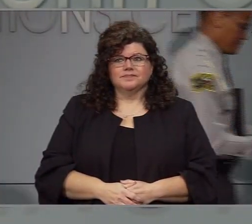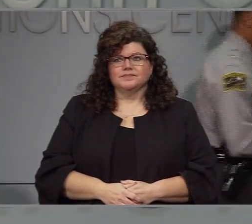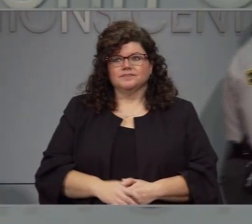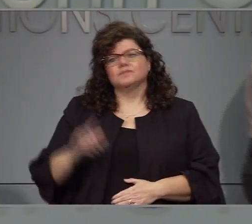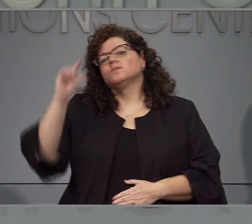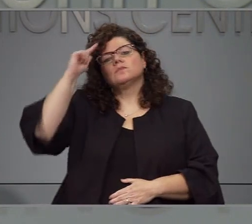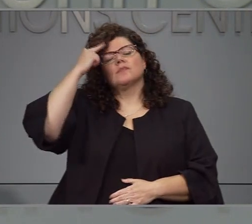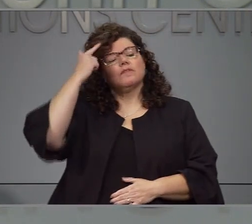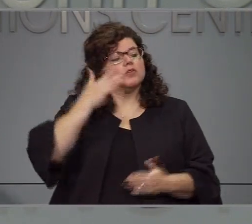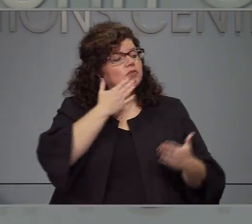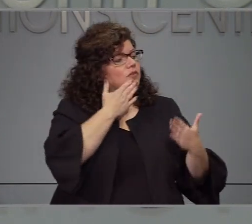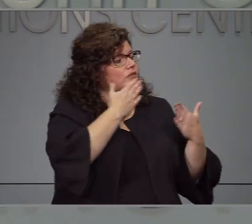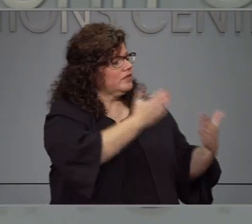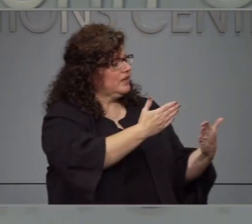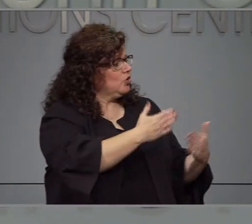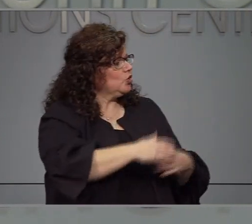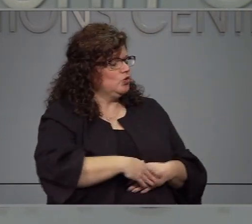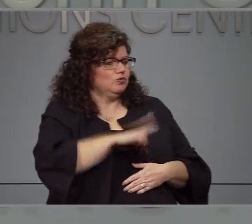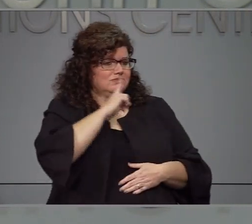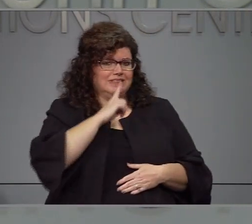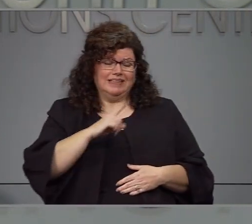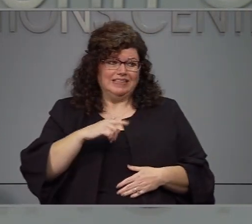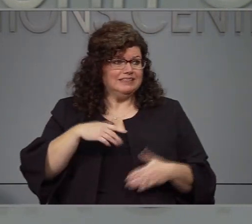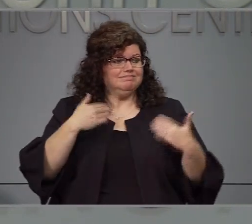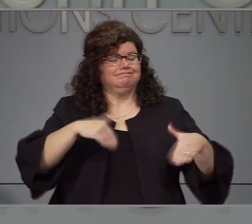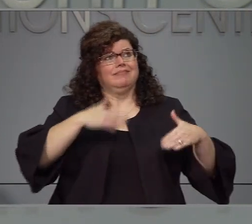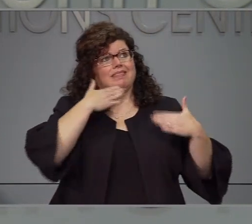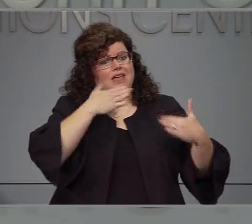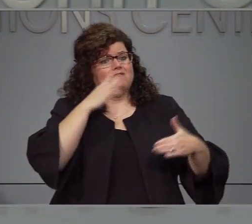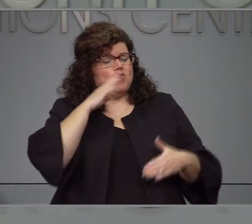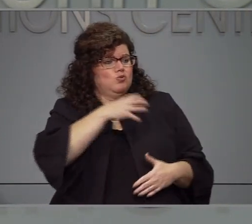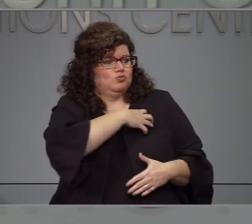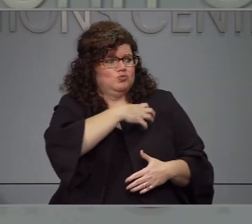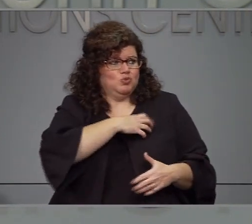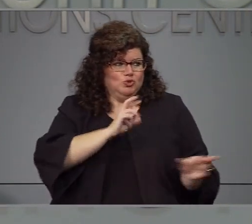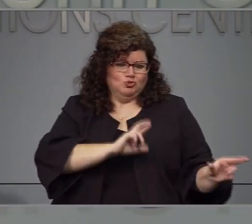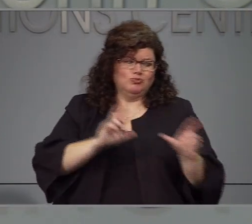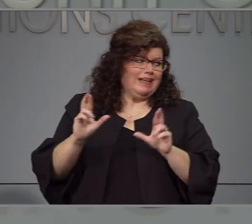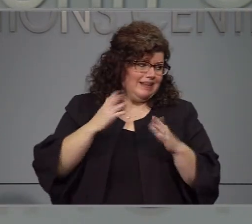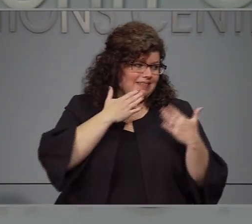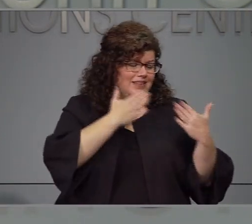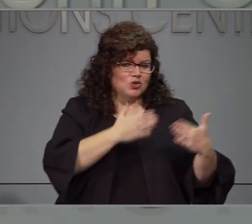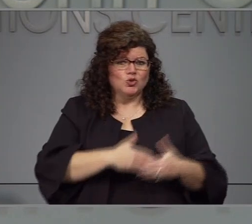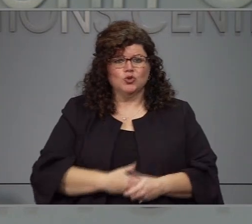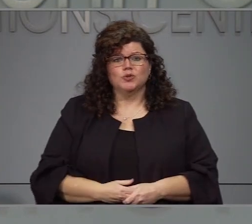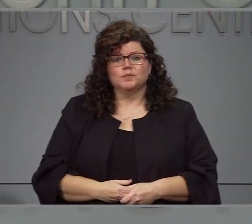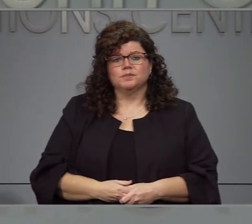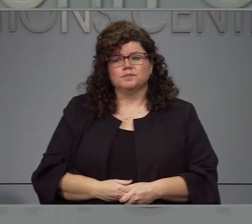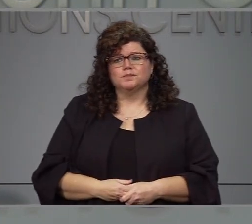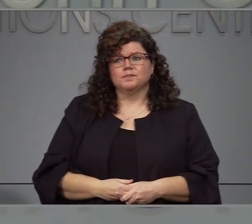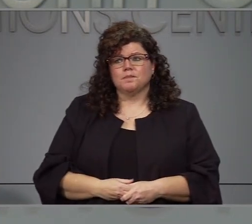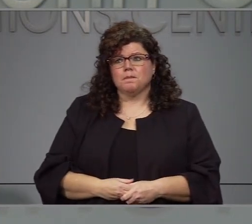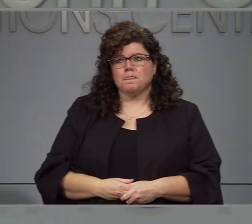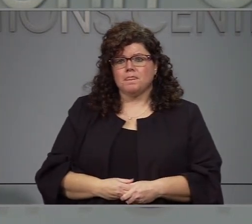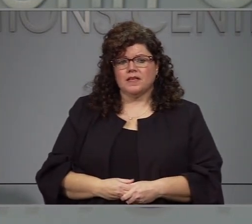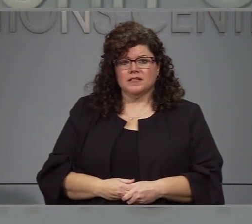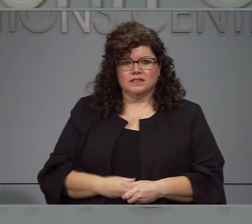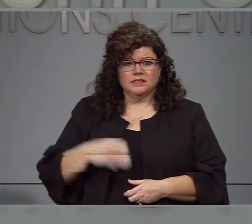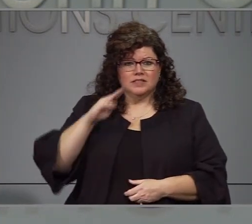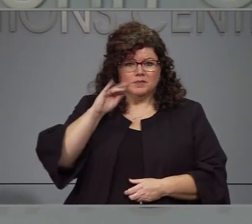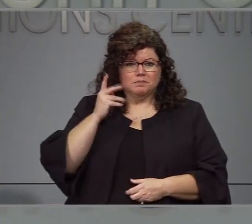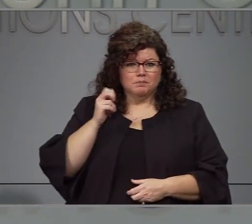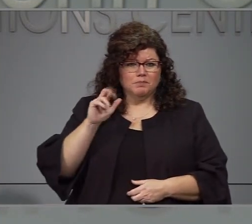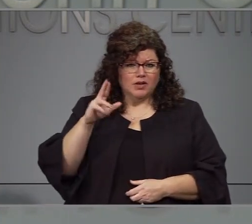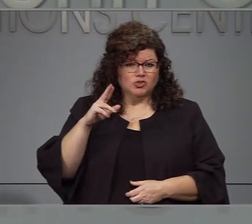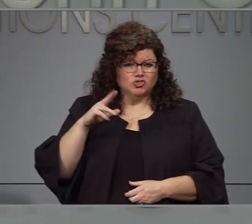Thank you, Colonel McNeil. We are grateful for those courageous troopers out there. I'd now like to recognize Major General Todd